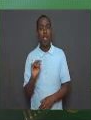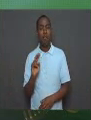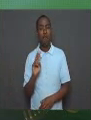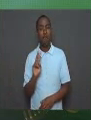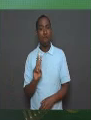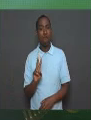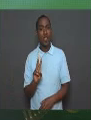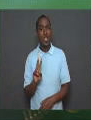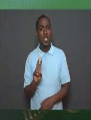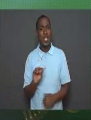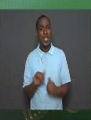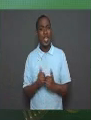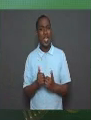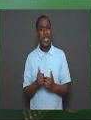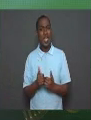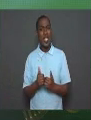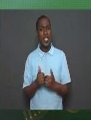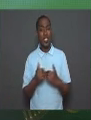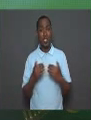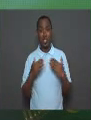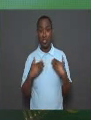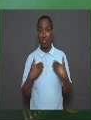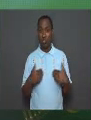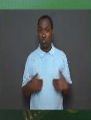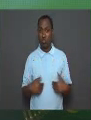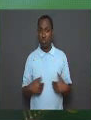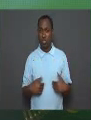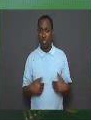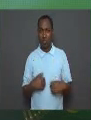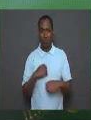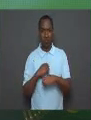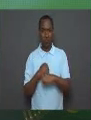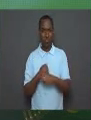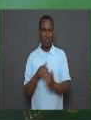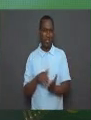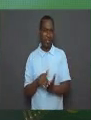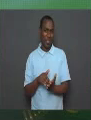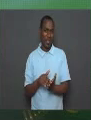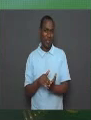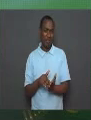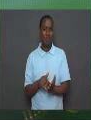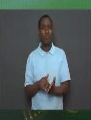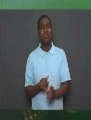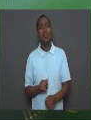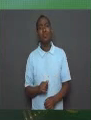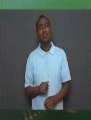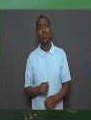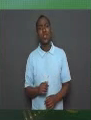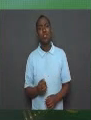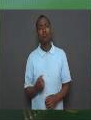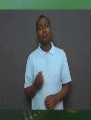person's immune system and eventually exposes their weakened system to the